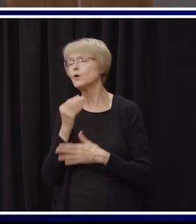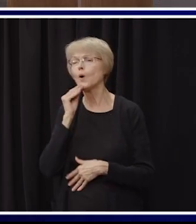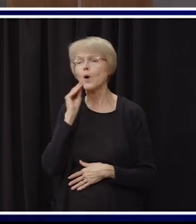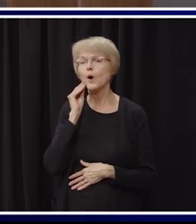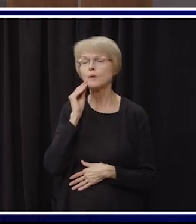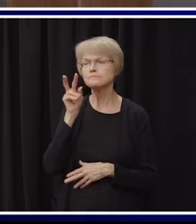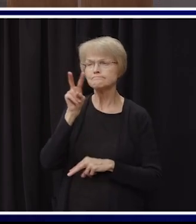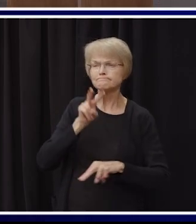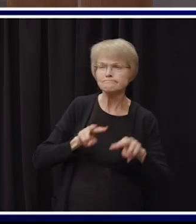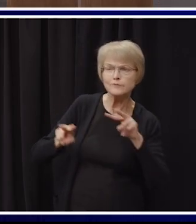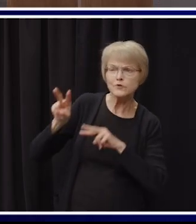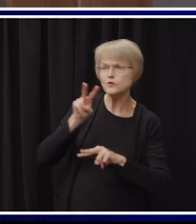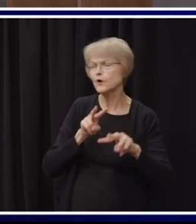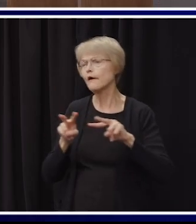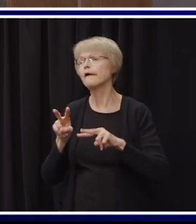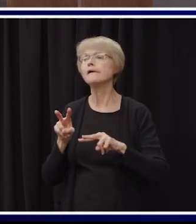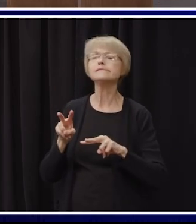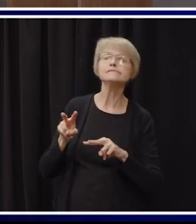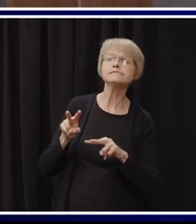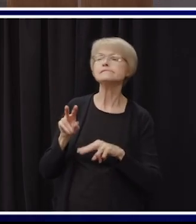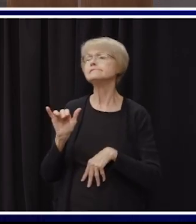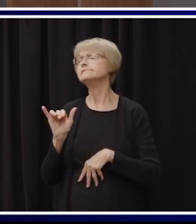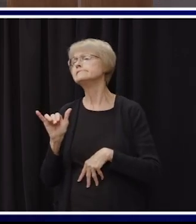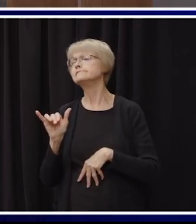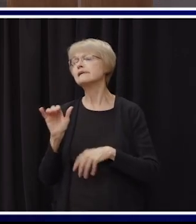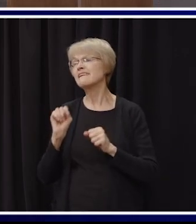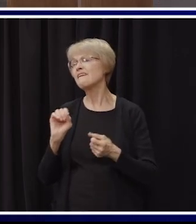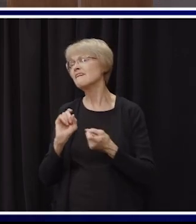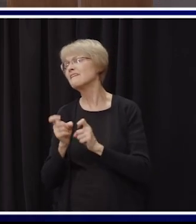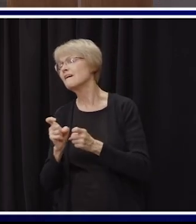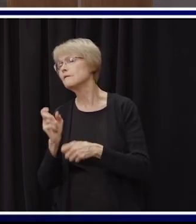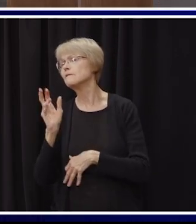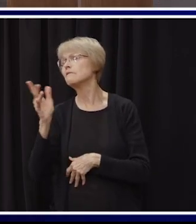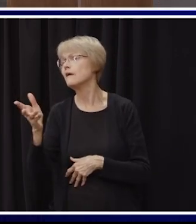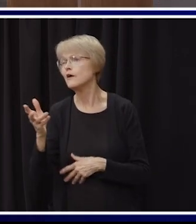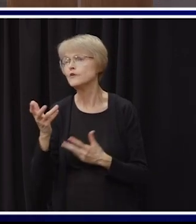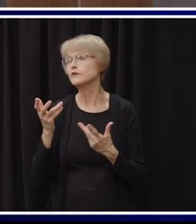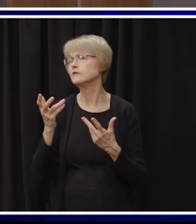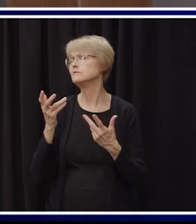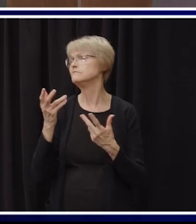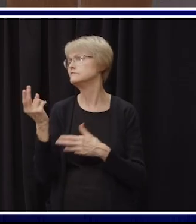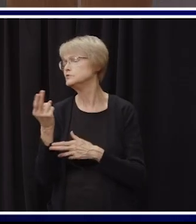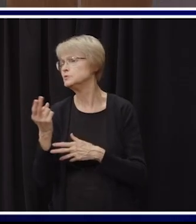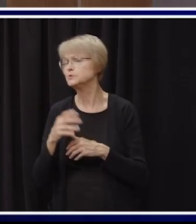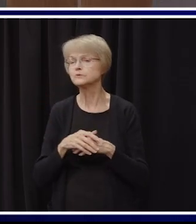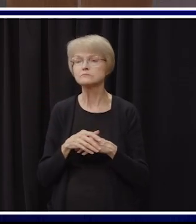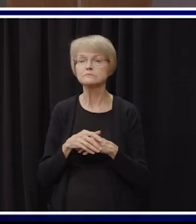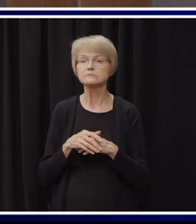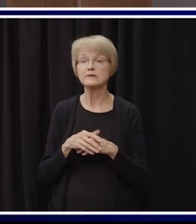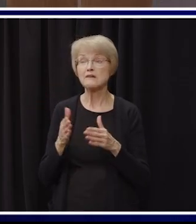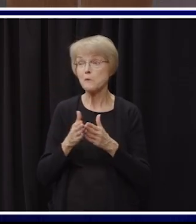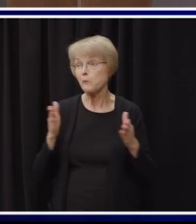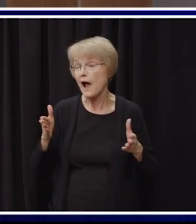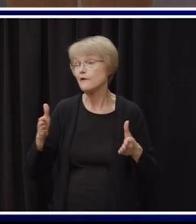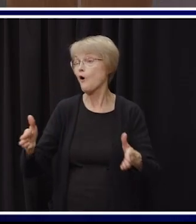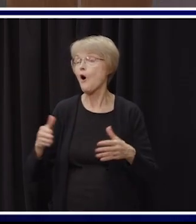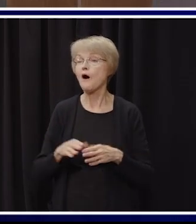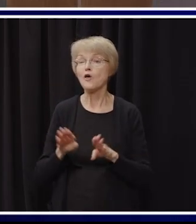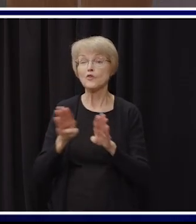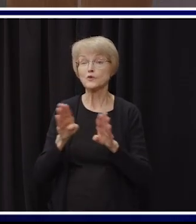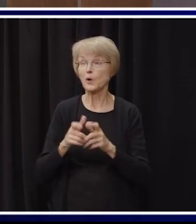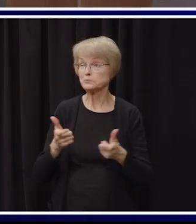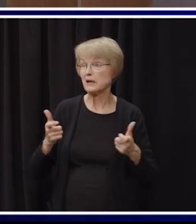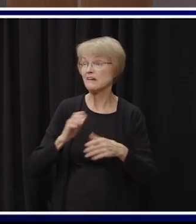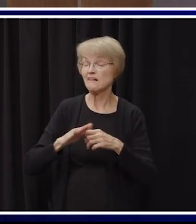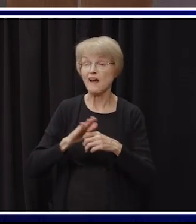look at the home and get a feel for its adaptability for future use. Does it have a wide enough hallway? Are these doors big enough